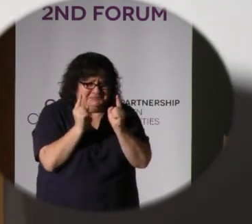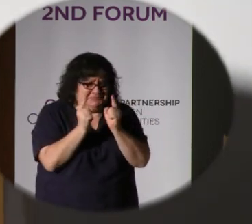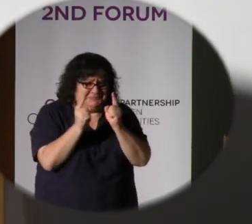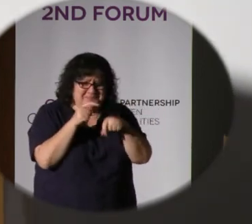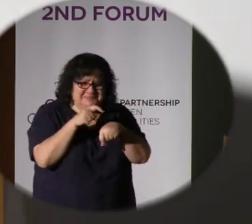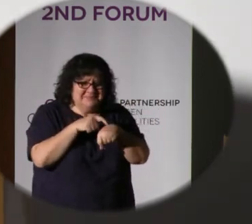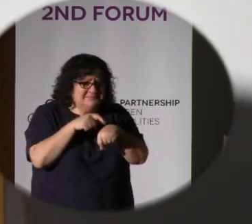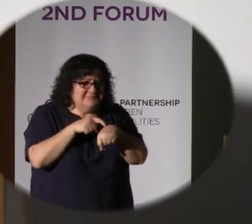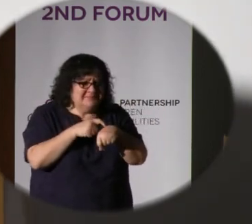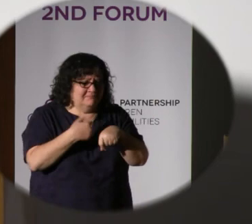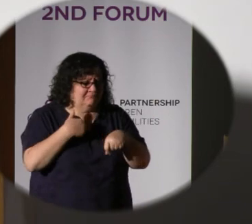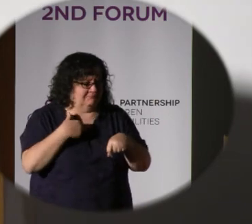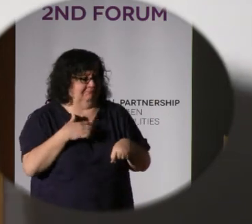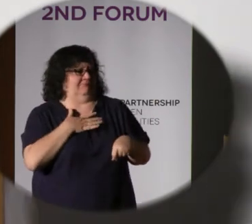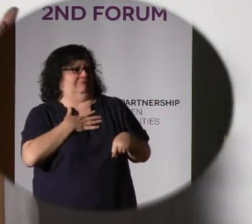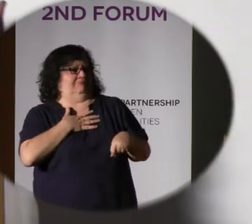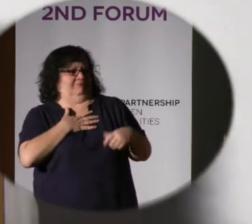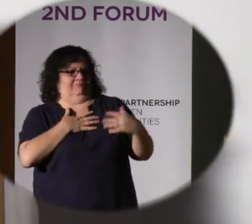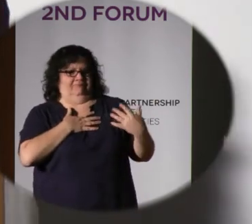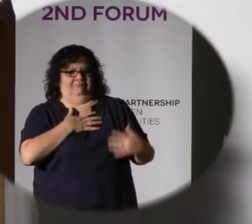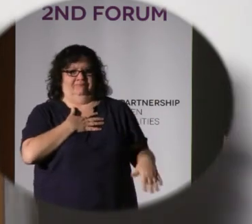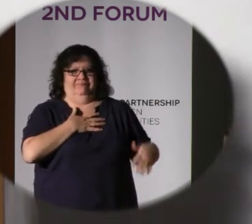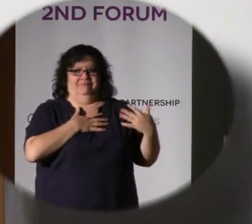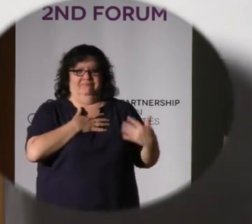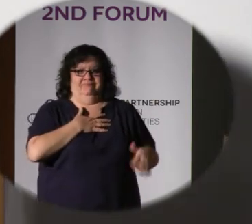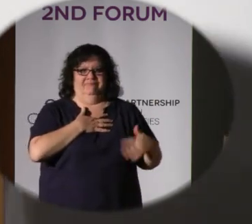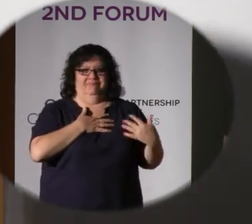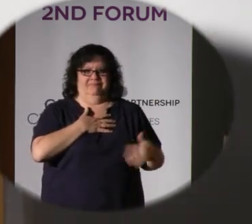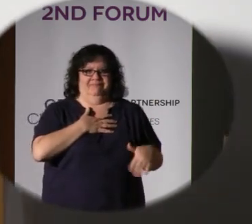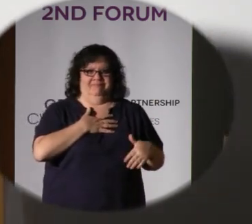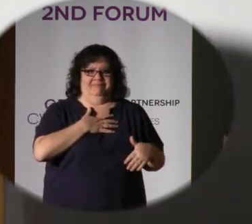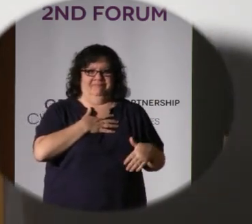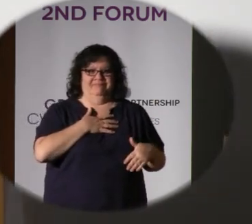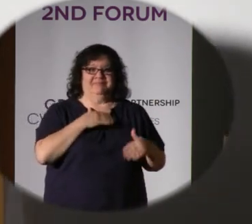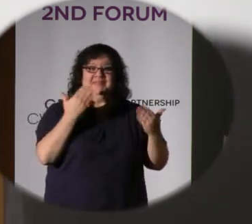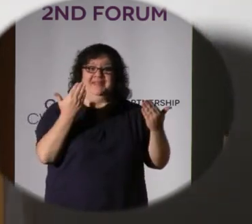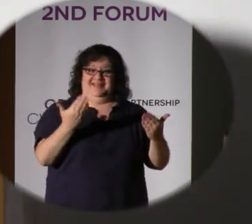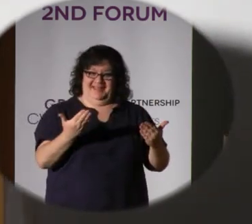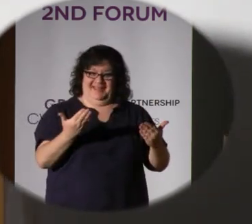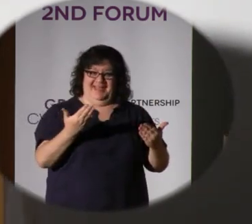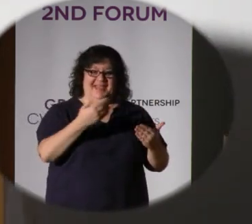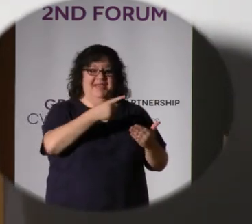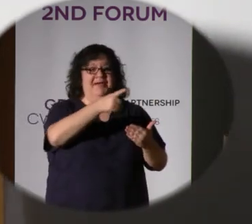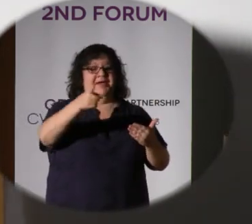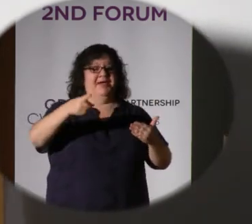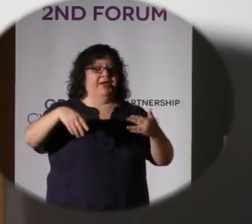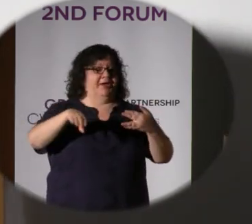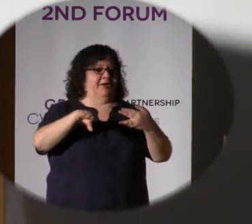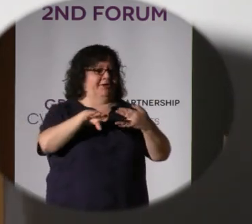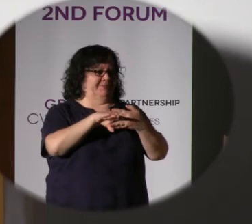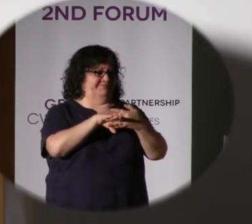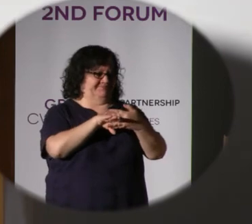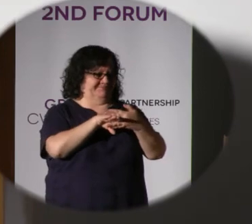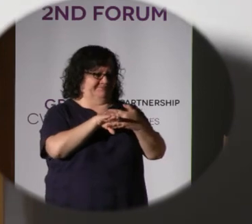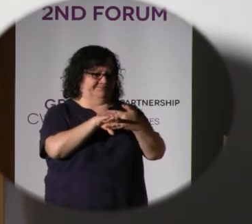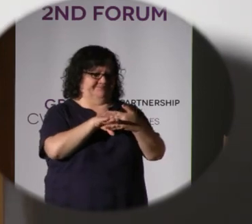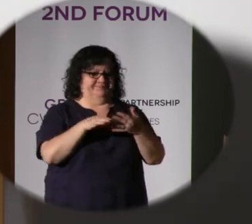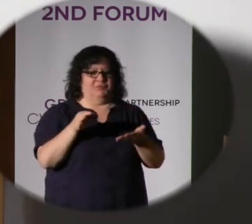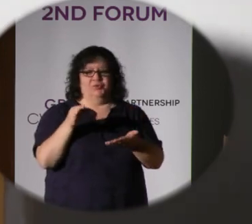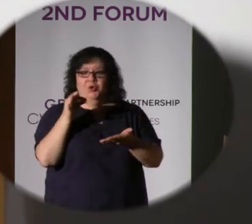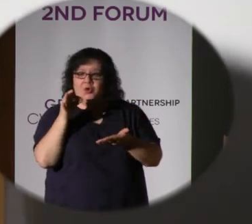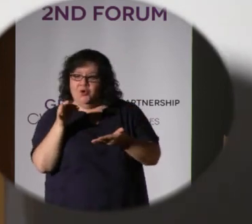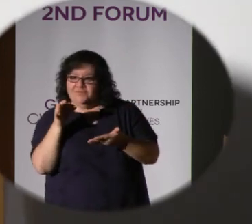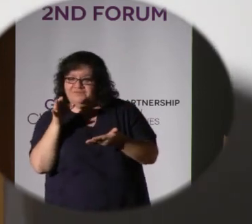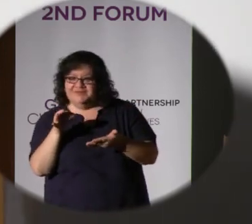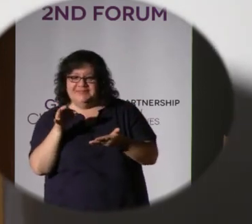So I want to give everybody a chance to have a little discussion over some coffee about what you've just heard. I'm sure that there's a lot of